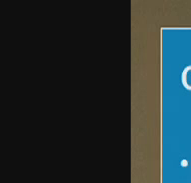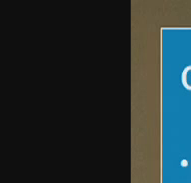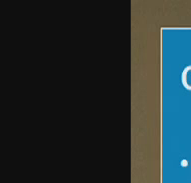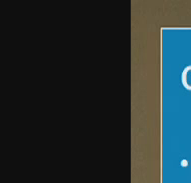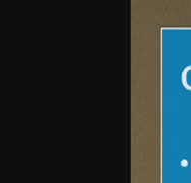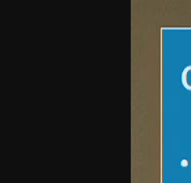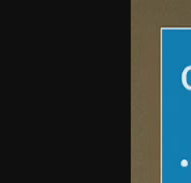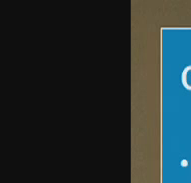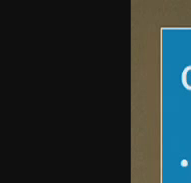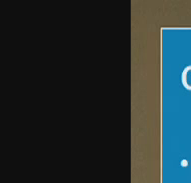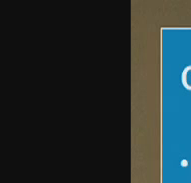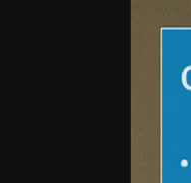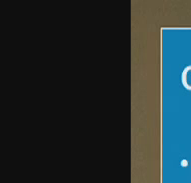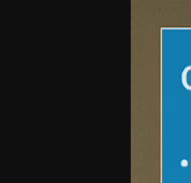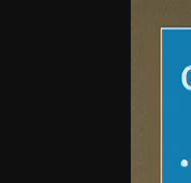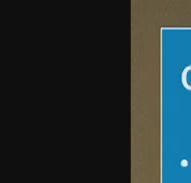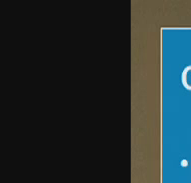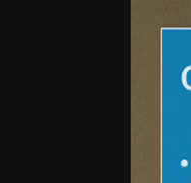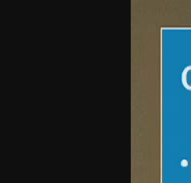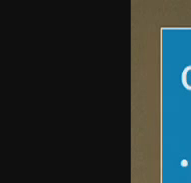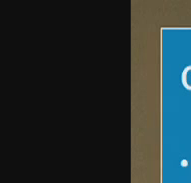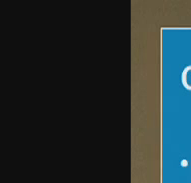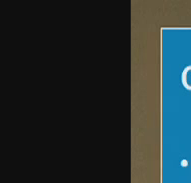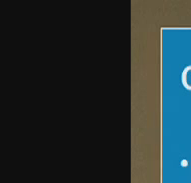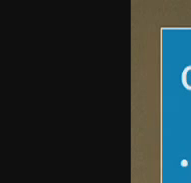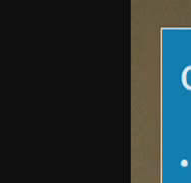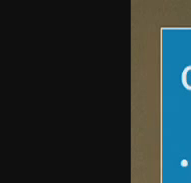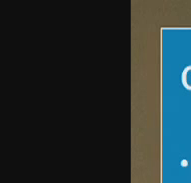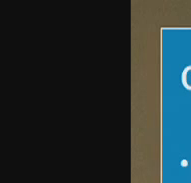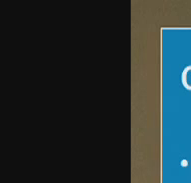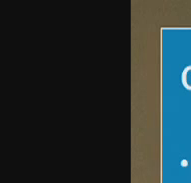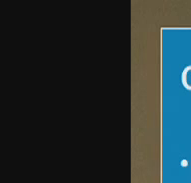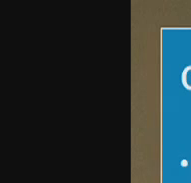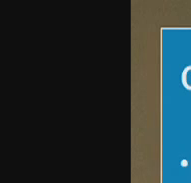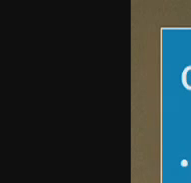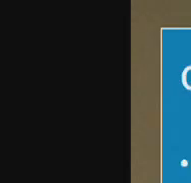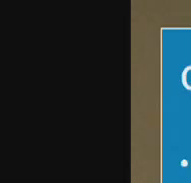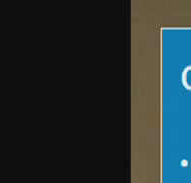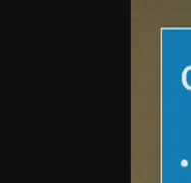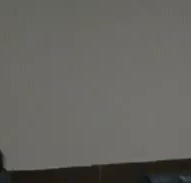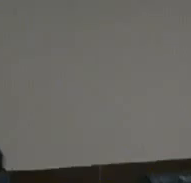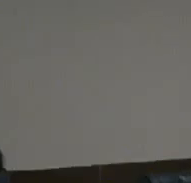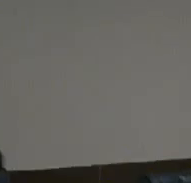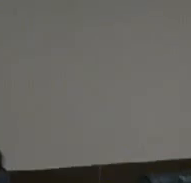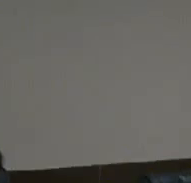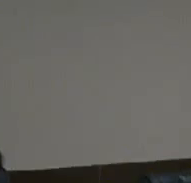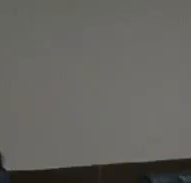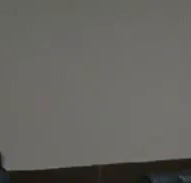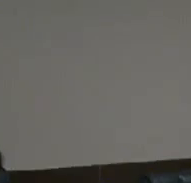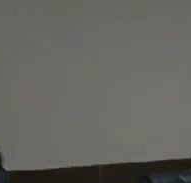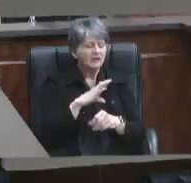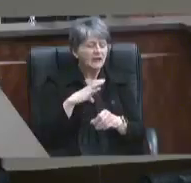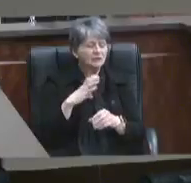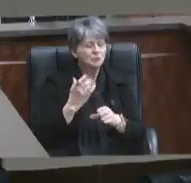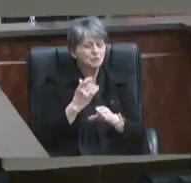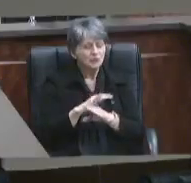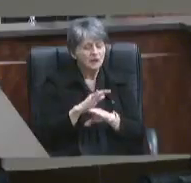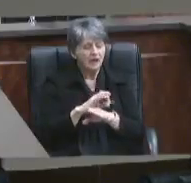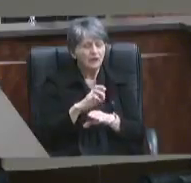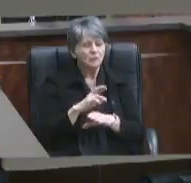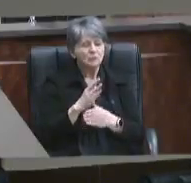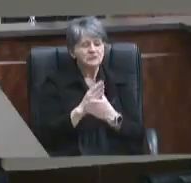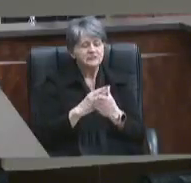some of the regional challenges or regional opportunities. Happy to engage with the council either tonight or at some other point.